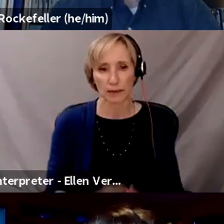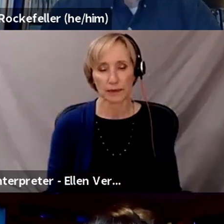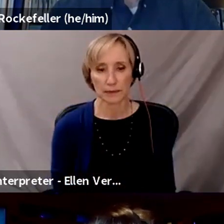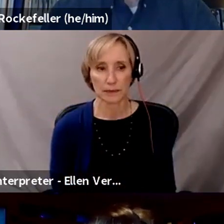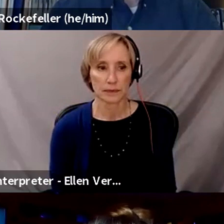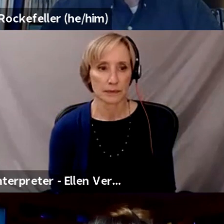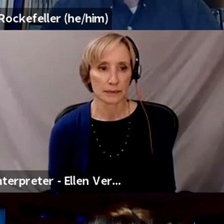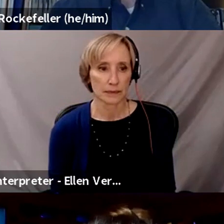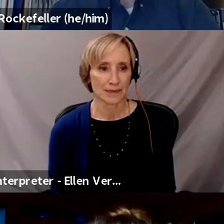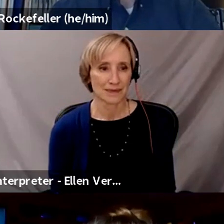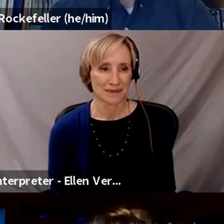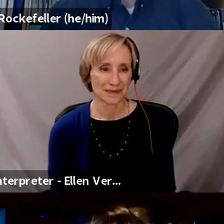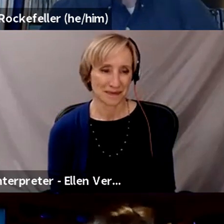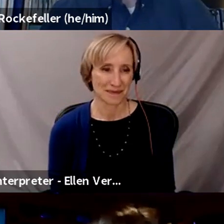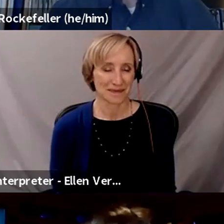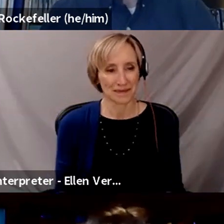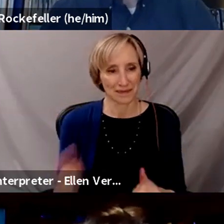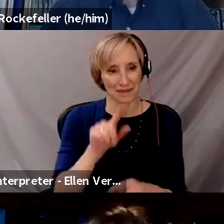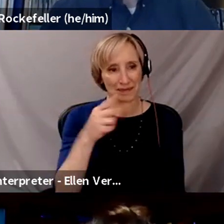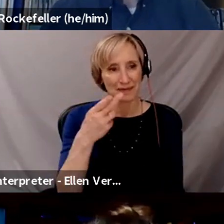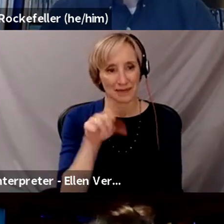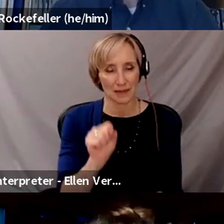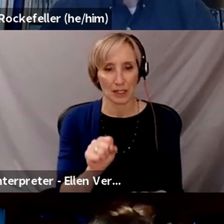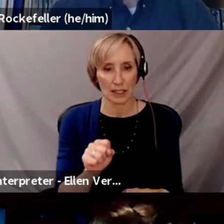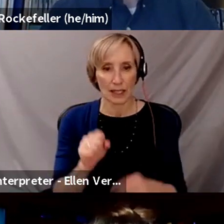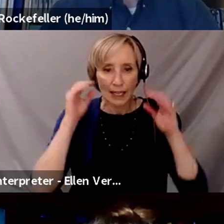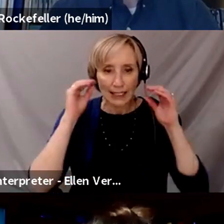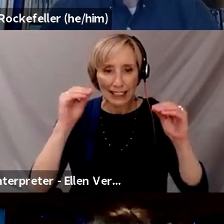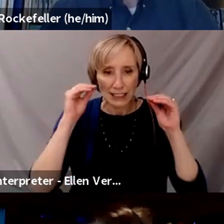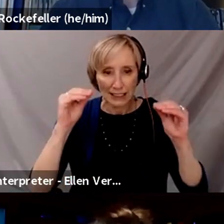Well, I'll take this. Educate